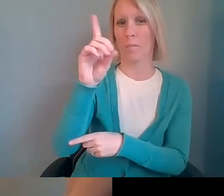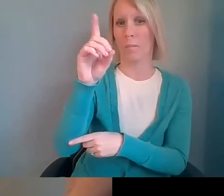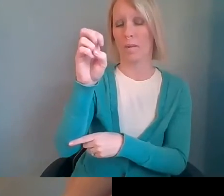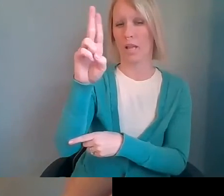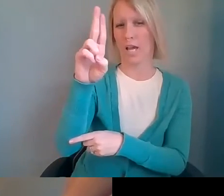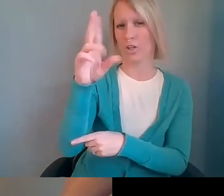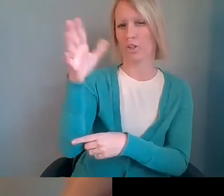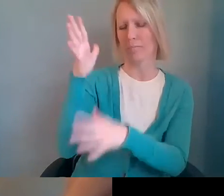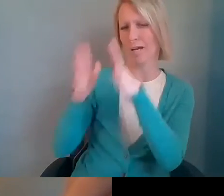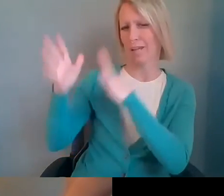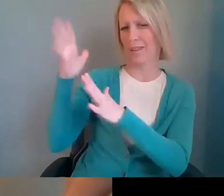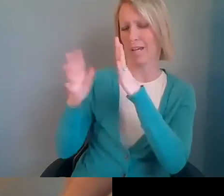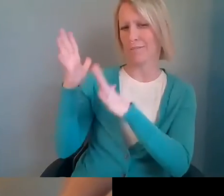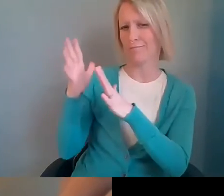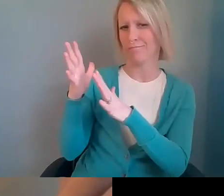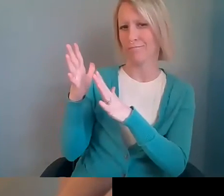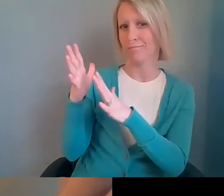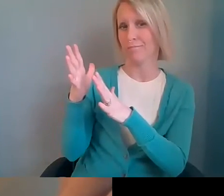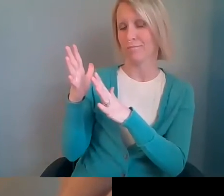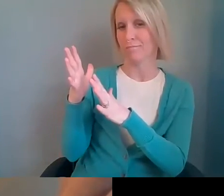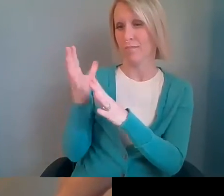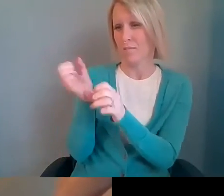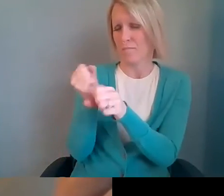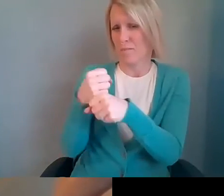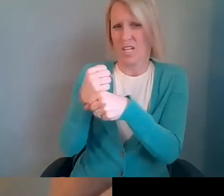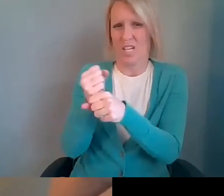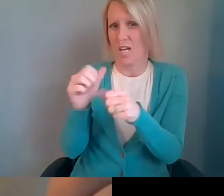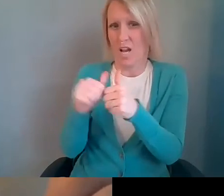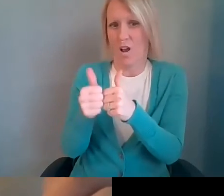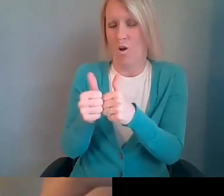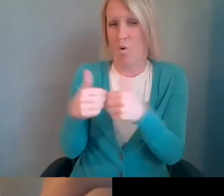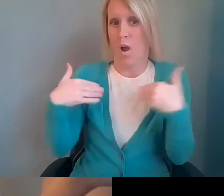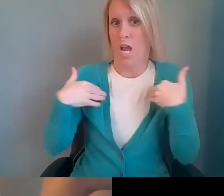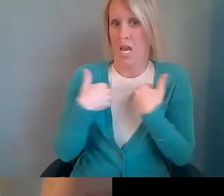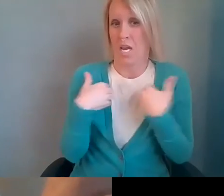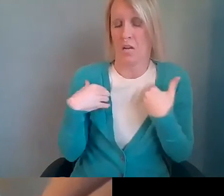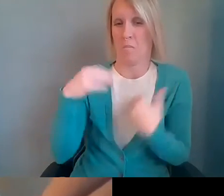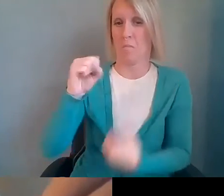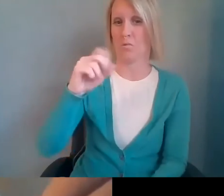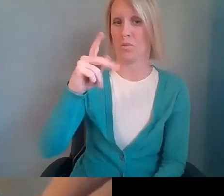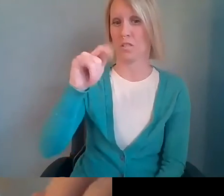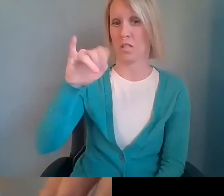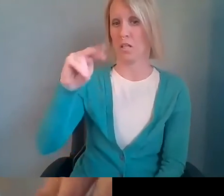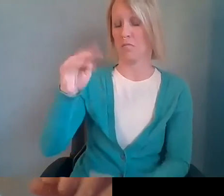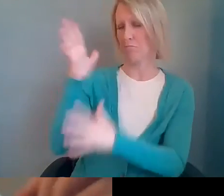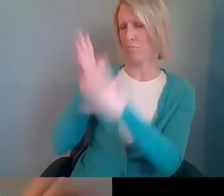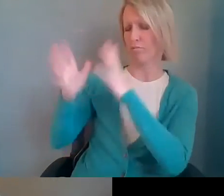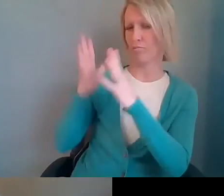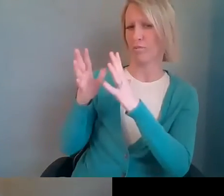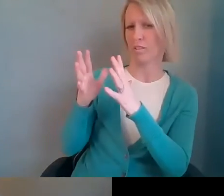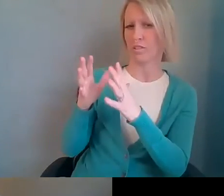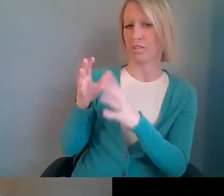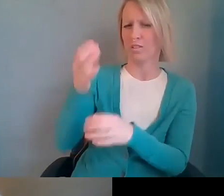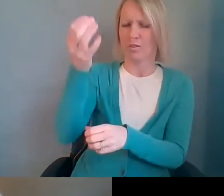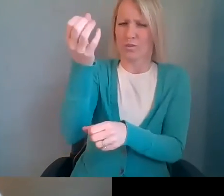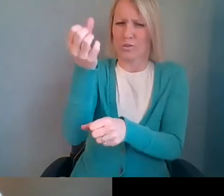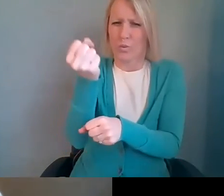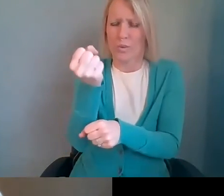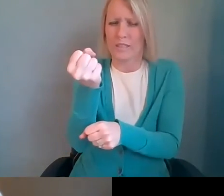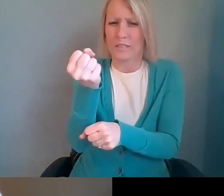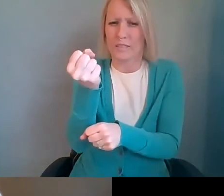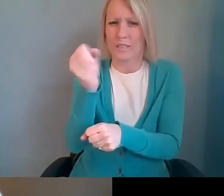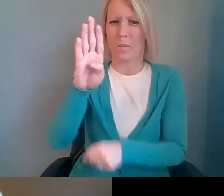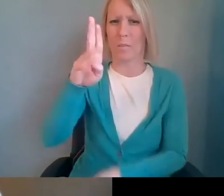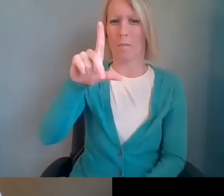they were made with animal skins and so forth. And so you would squeeze the bladder and then stick the pin inside the ink